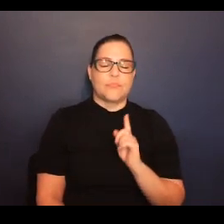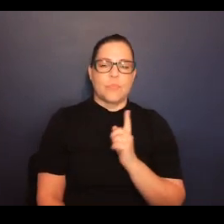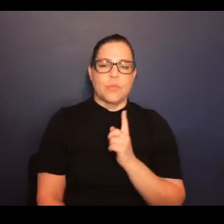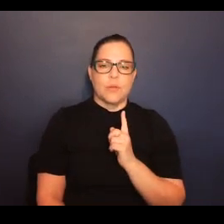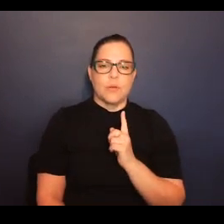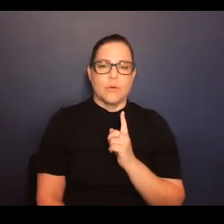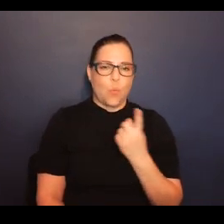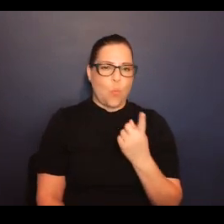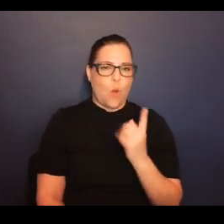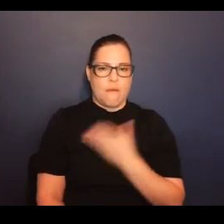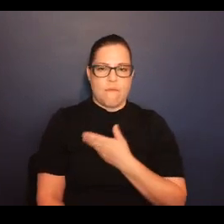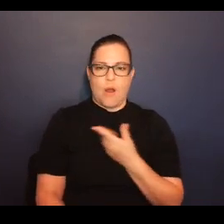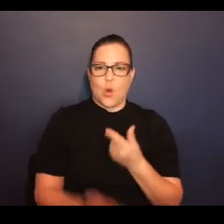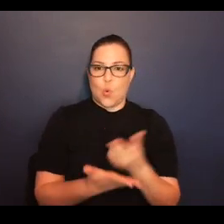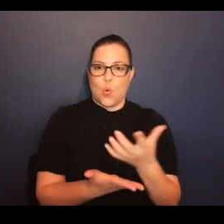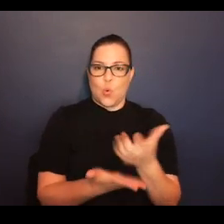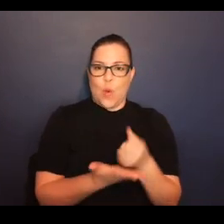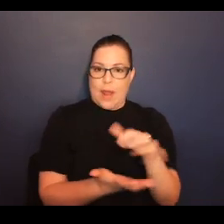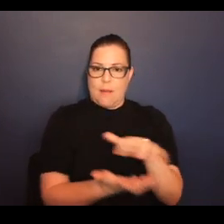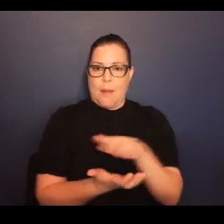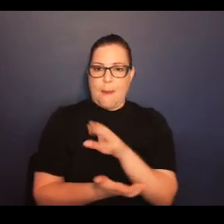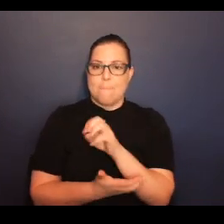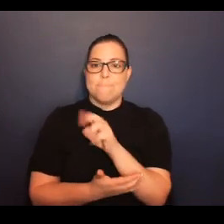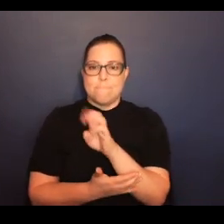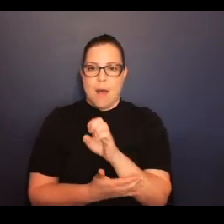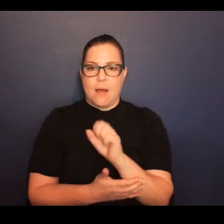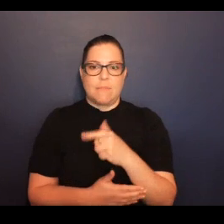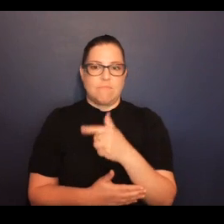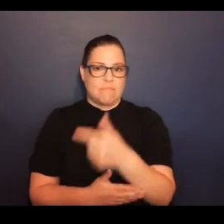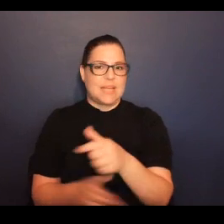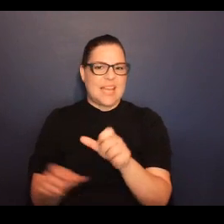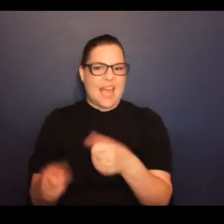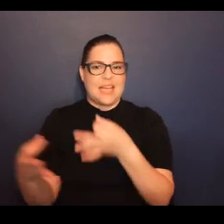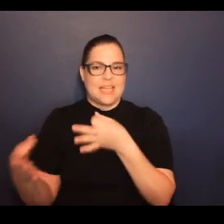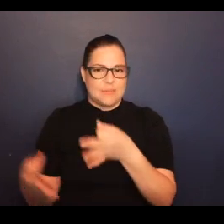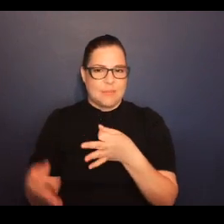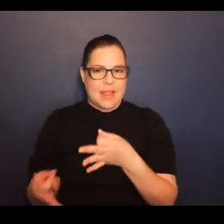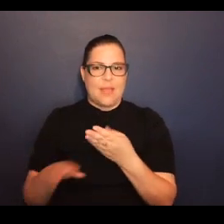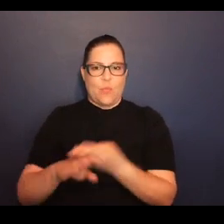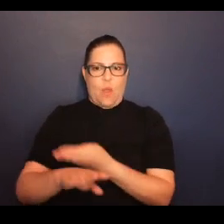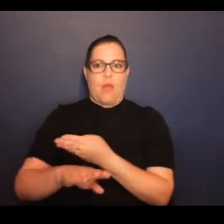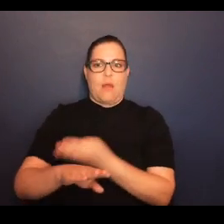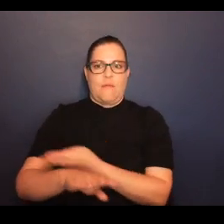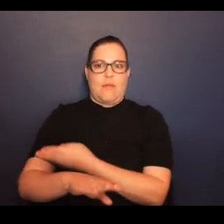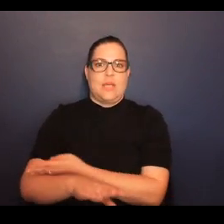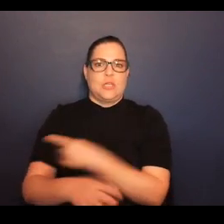They're one of our grant recipients. Bonnie can chime in on the extent of the renovations. So